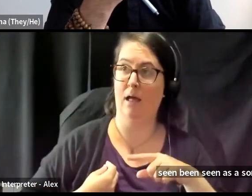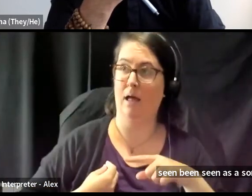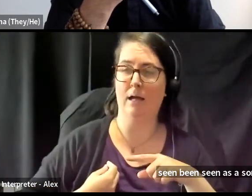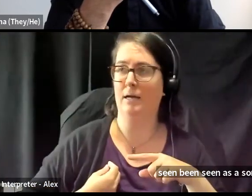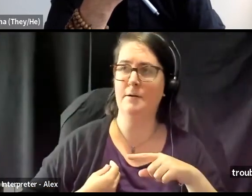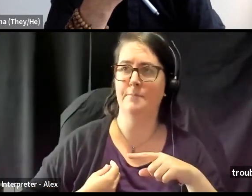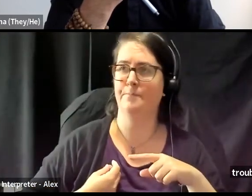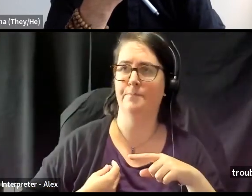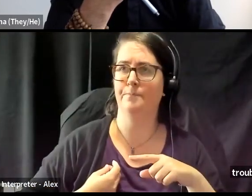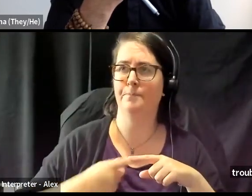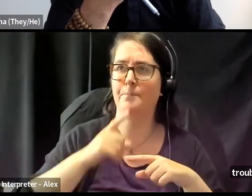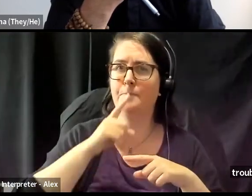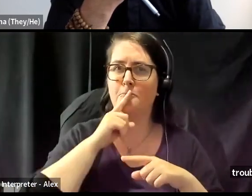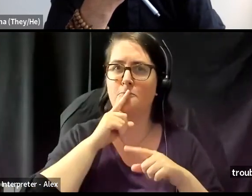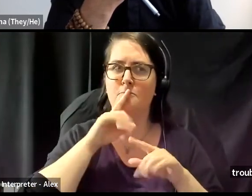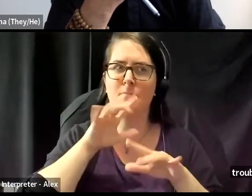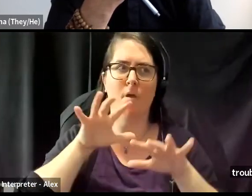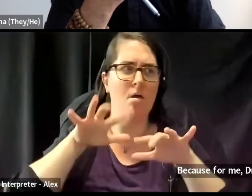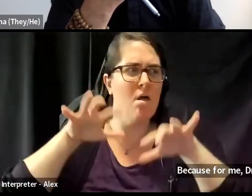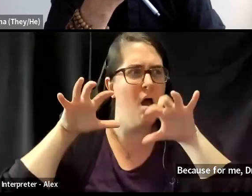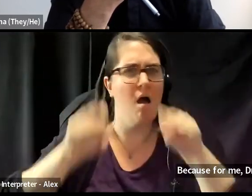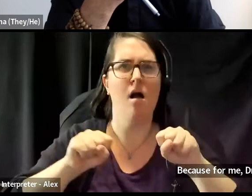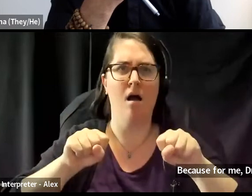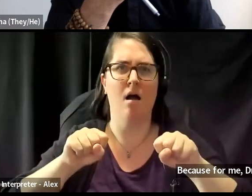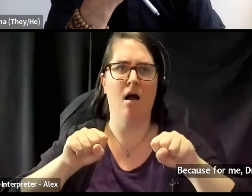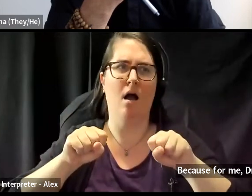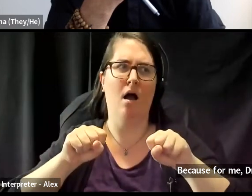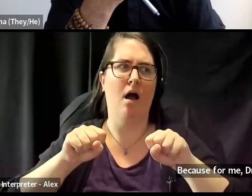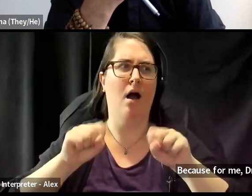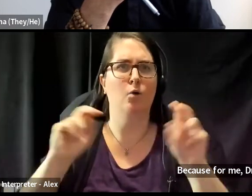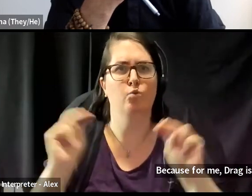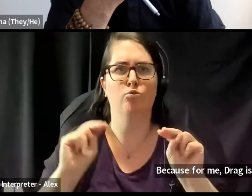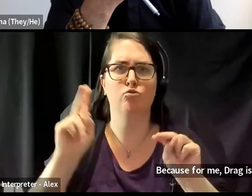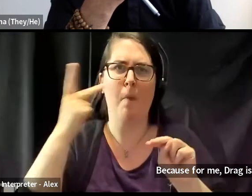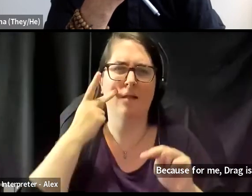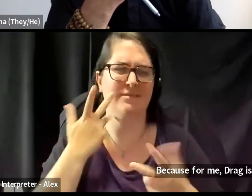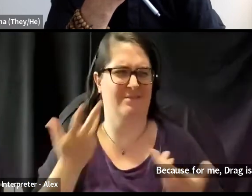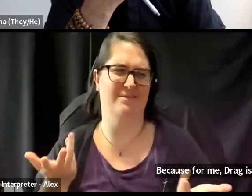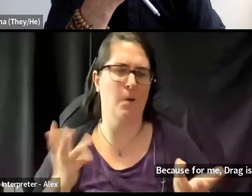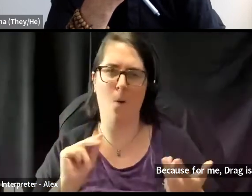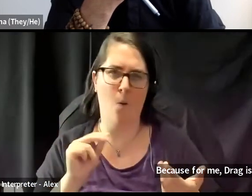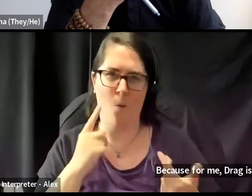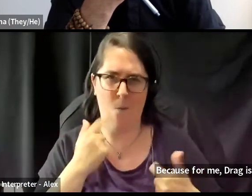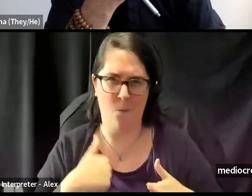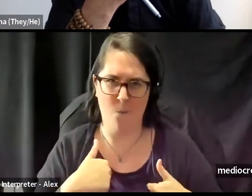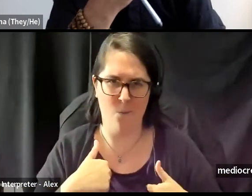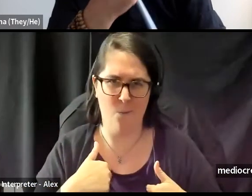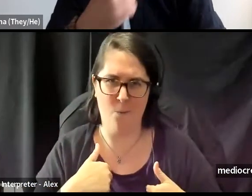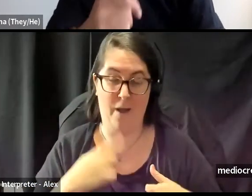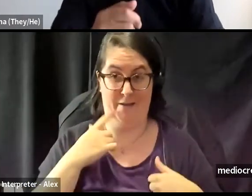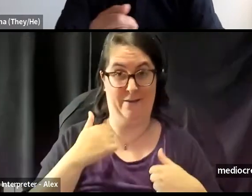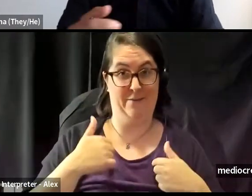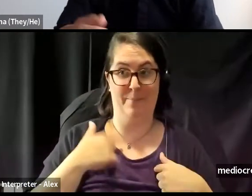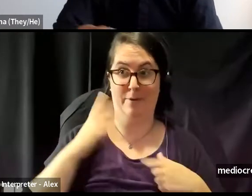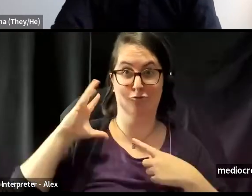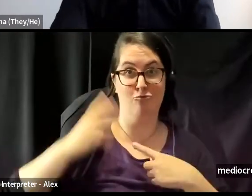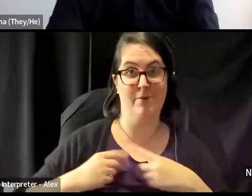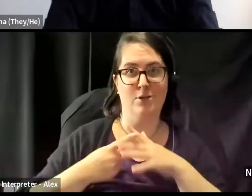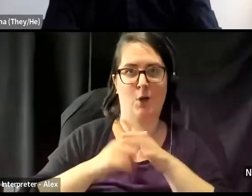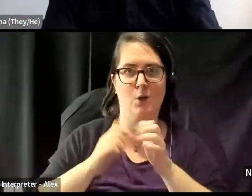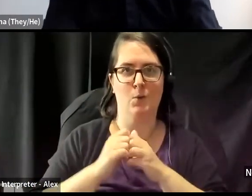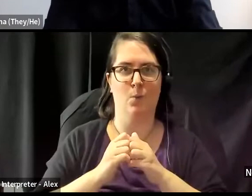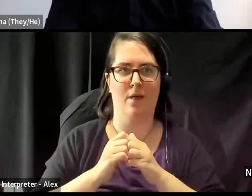to occupy mediocre, you know, neutral politics, right? For me, drag always starts in the